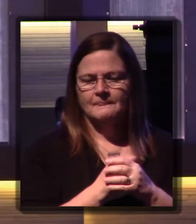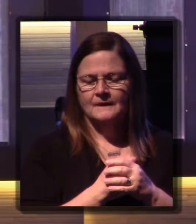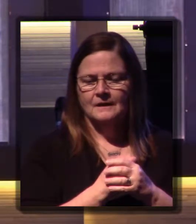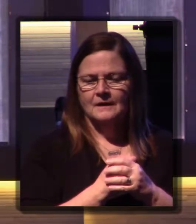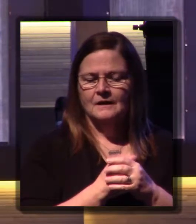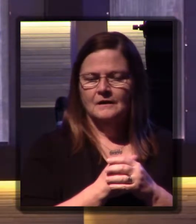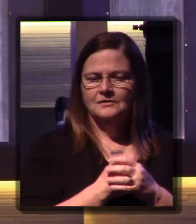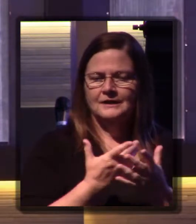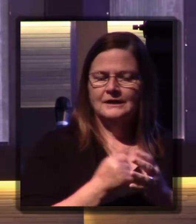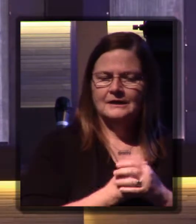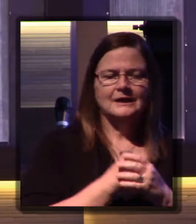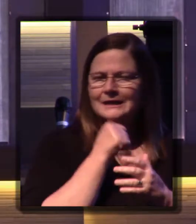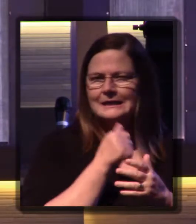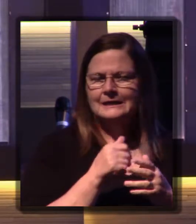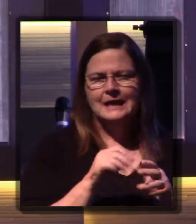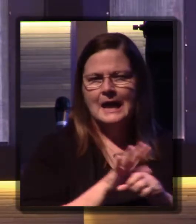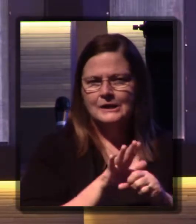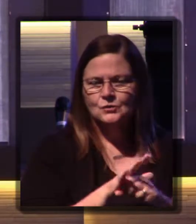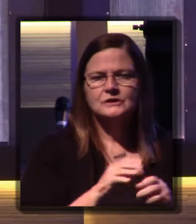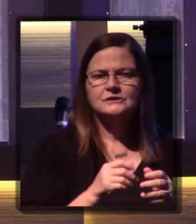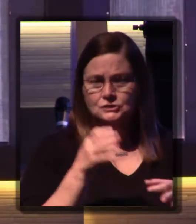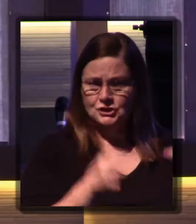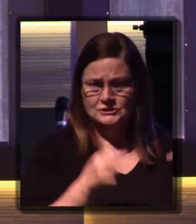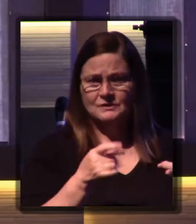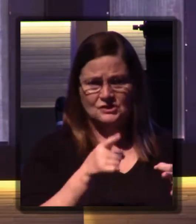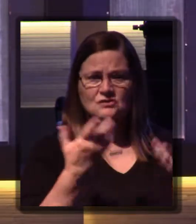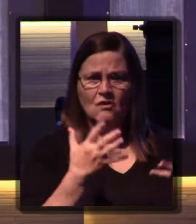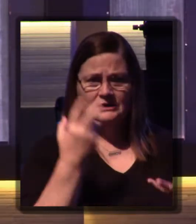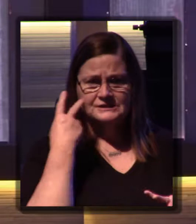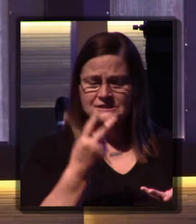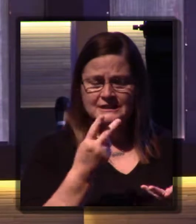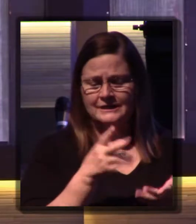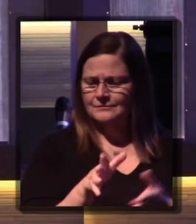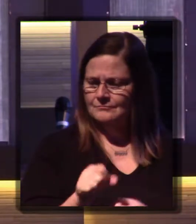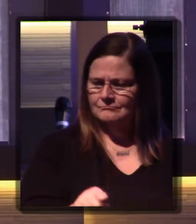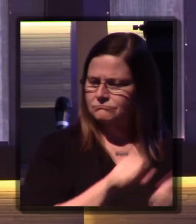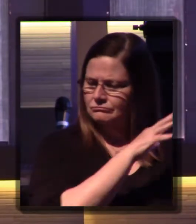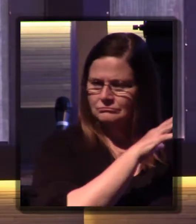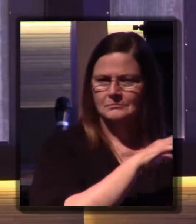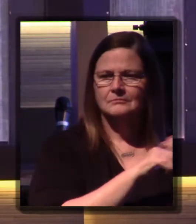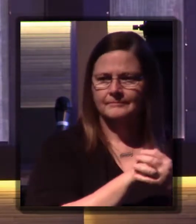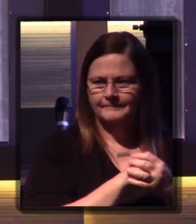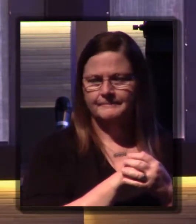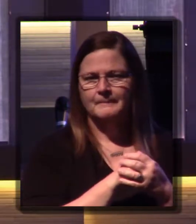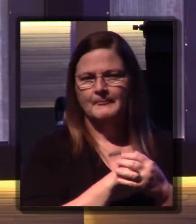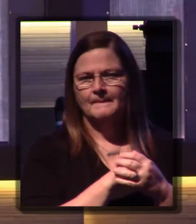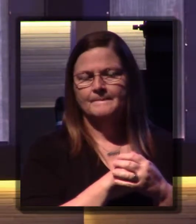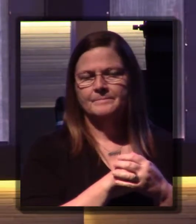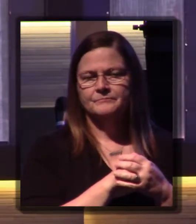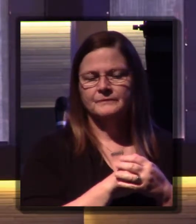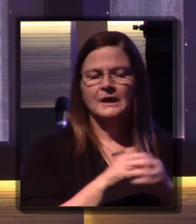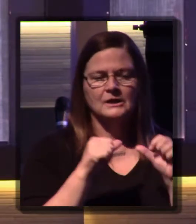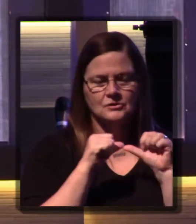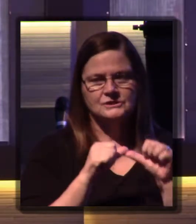unrighteous kind of judgment, the inadequate judgment that you have seen exercised in society, is going to be done away with by this team.